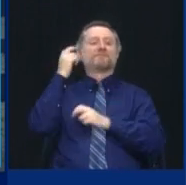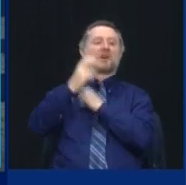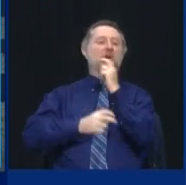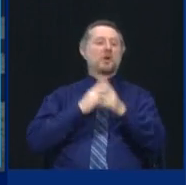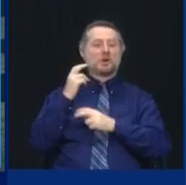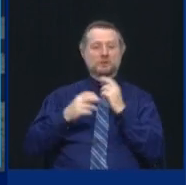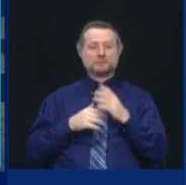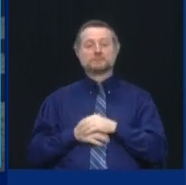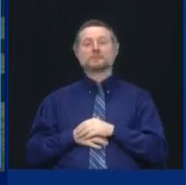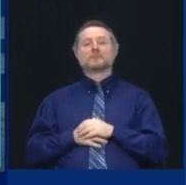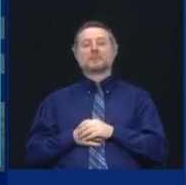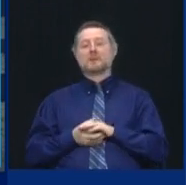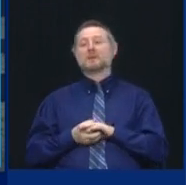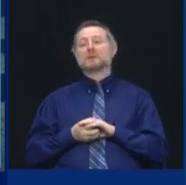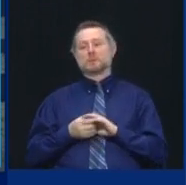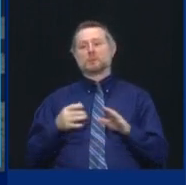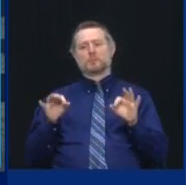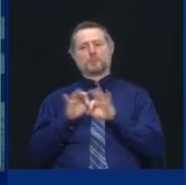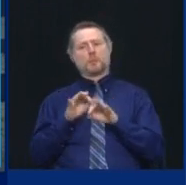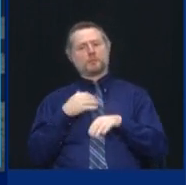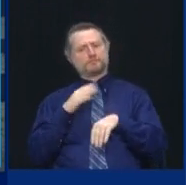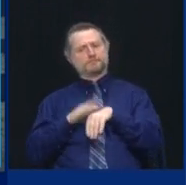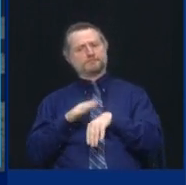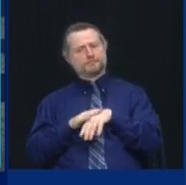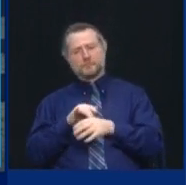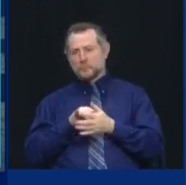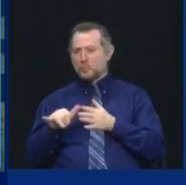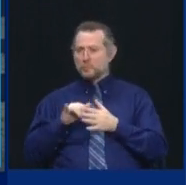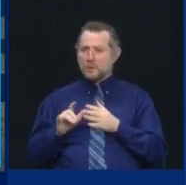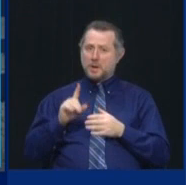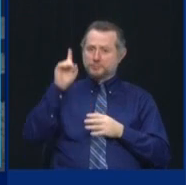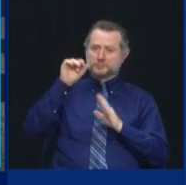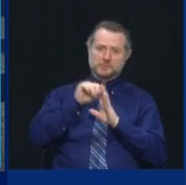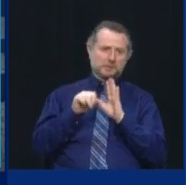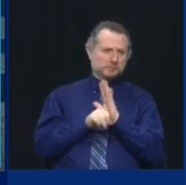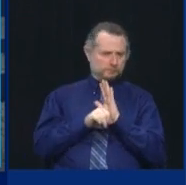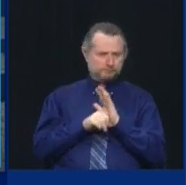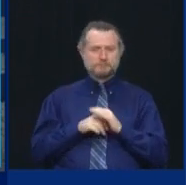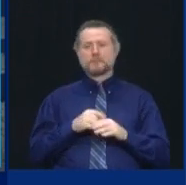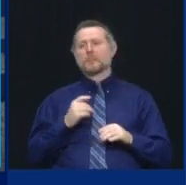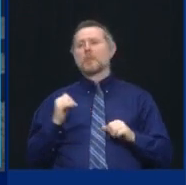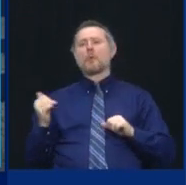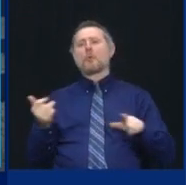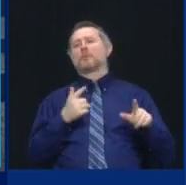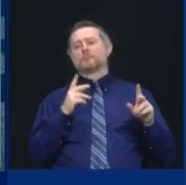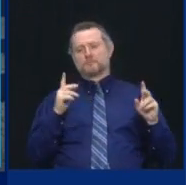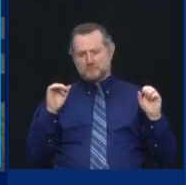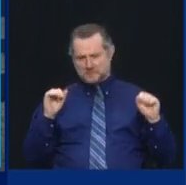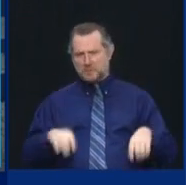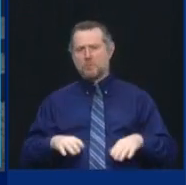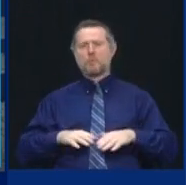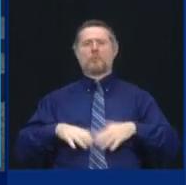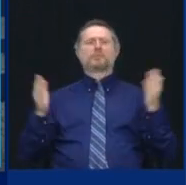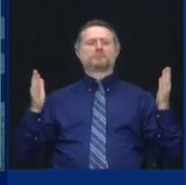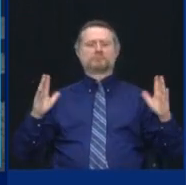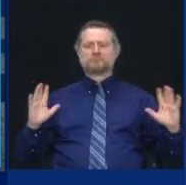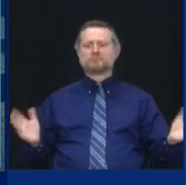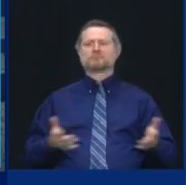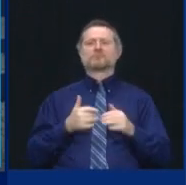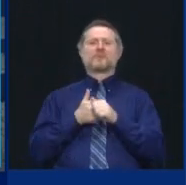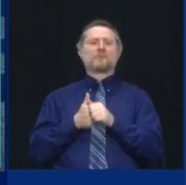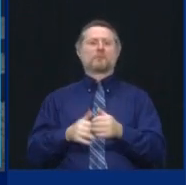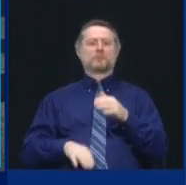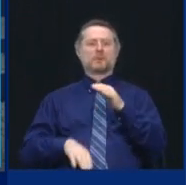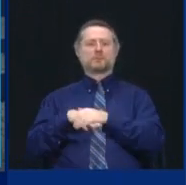big part of this state, big part of upstate New York. They are all allowed to open up to the capacity of 6 feet